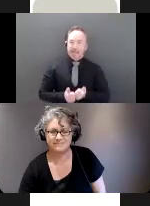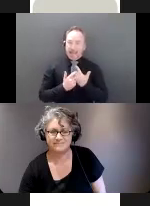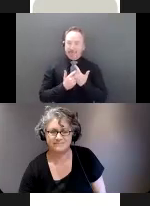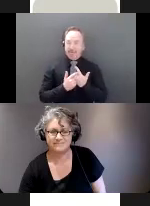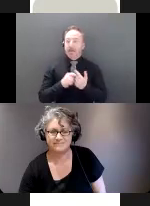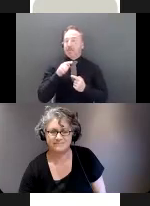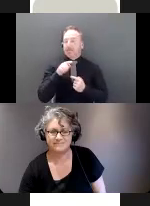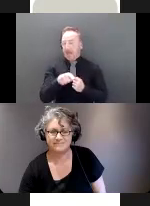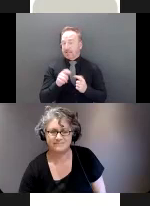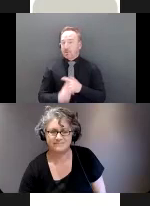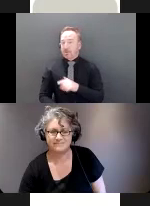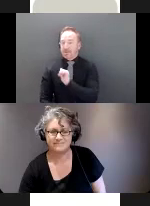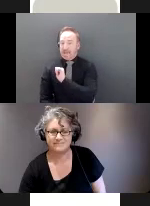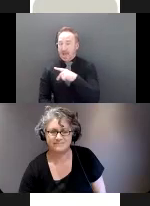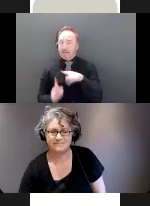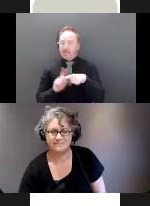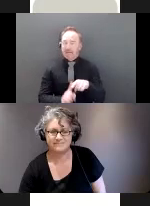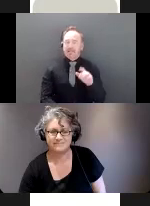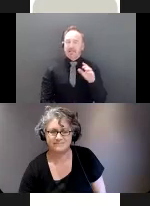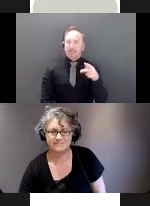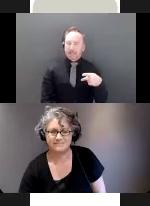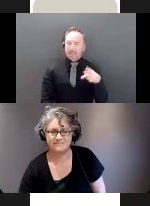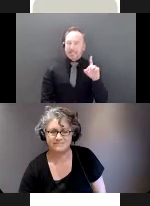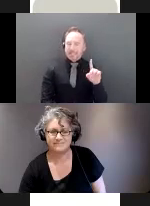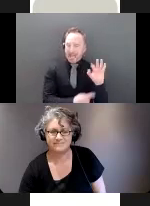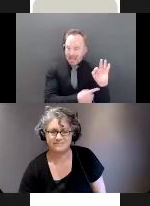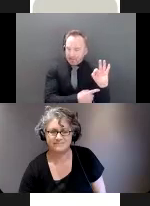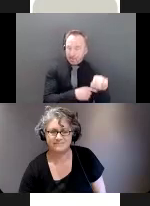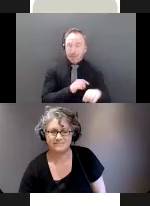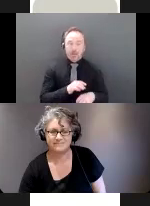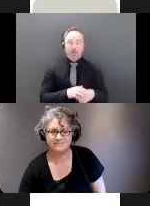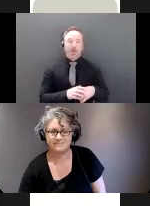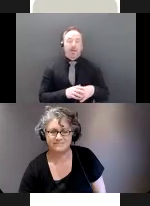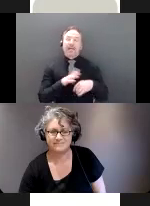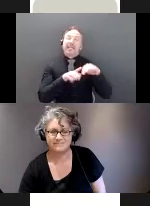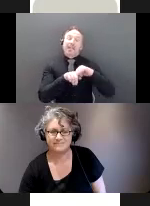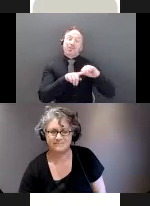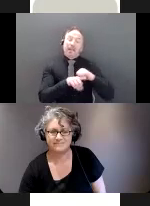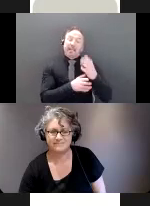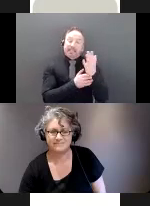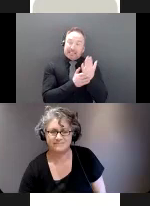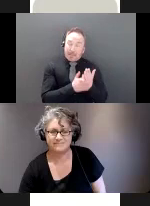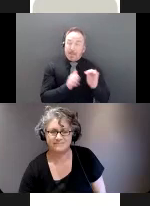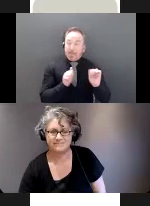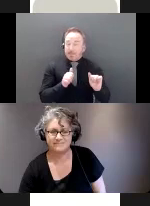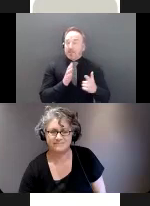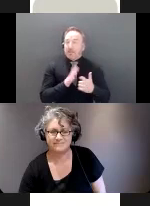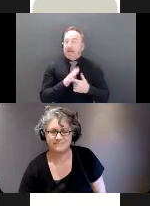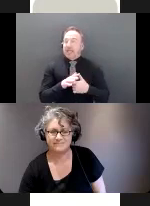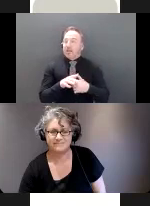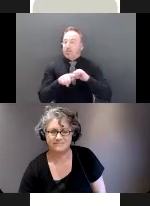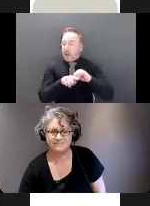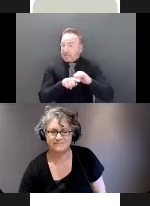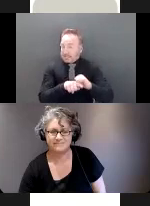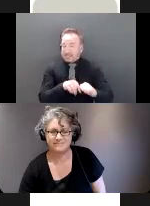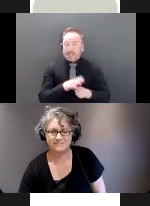PDF. They've got some exercises in that training, such as flip your lid exercise, which is really great